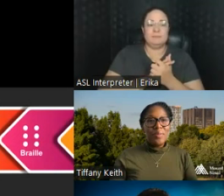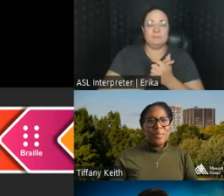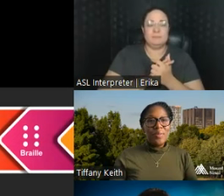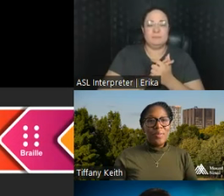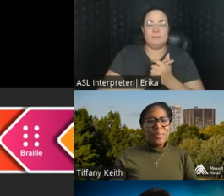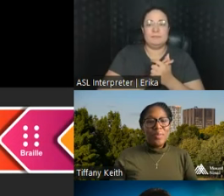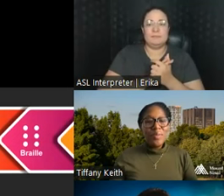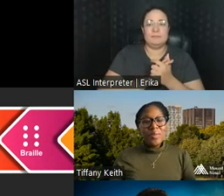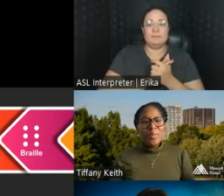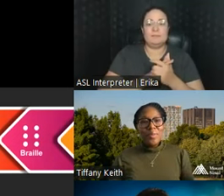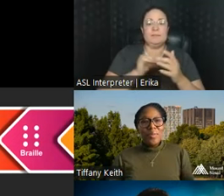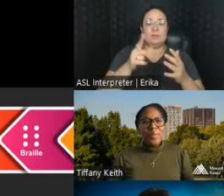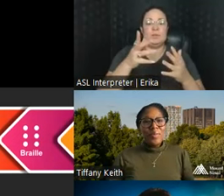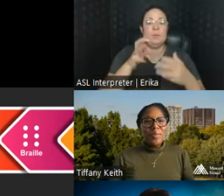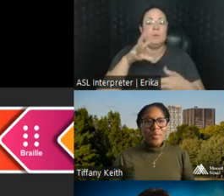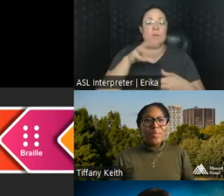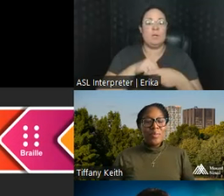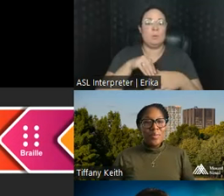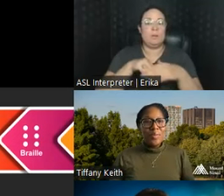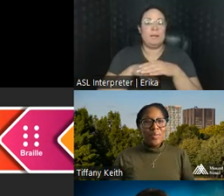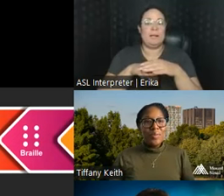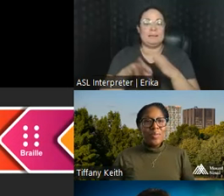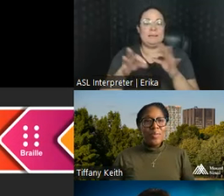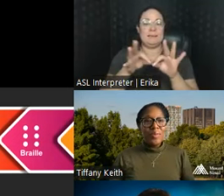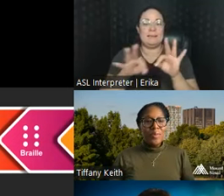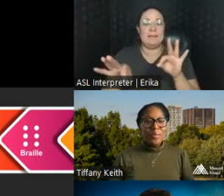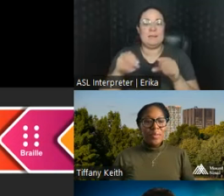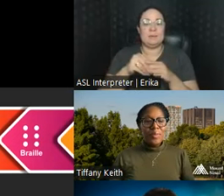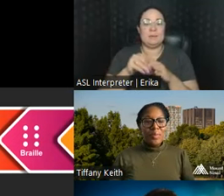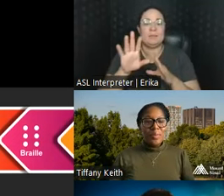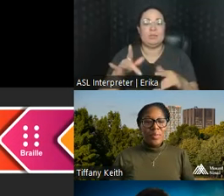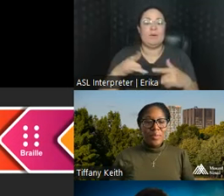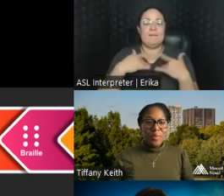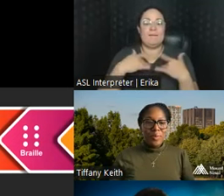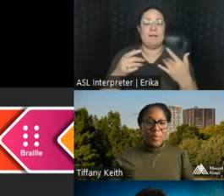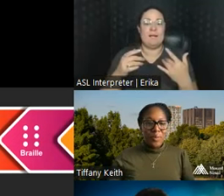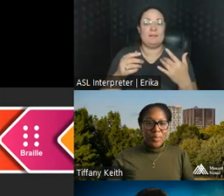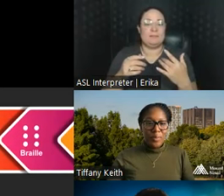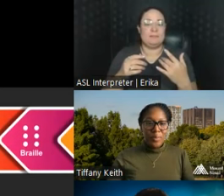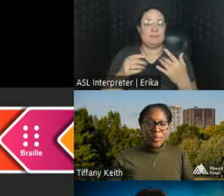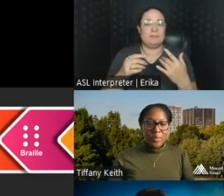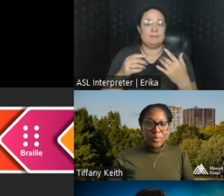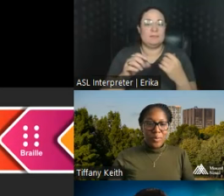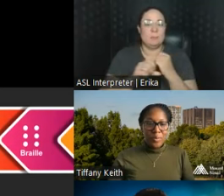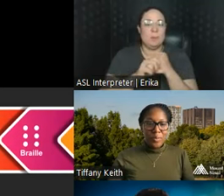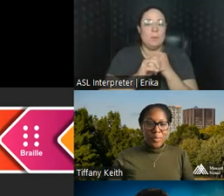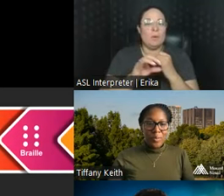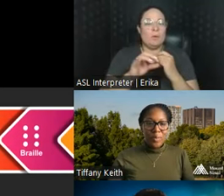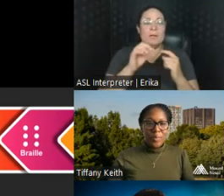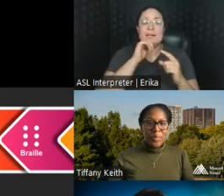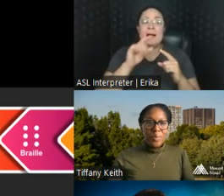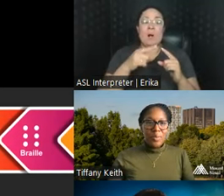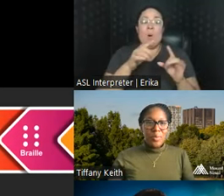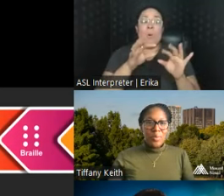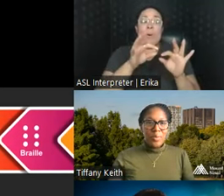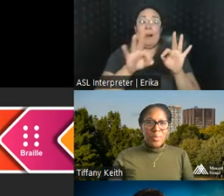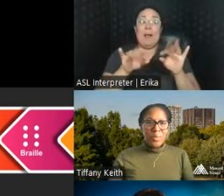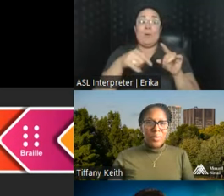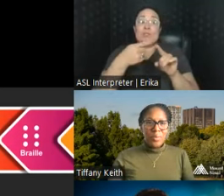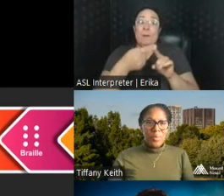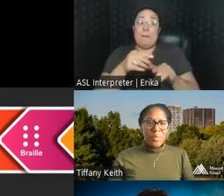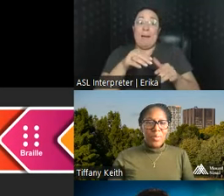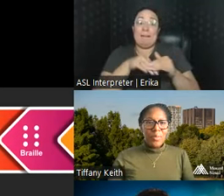You want to include access language in your event promotions and as well. And that doesn't just mean language about accessibility, like